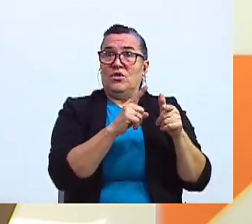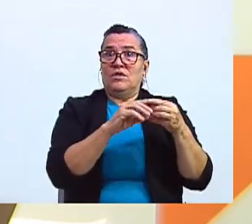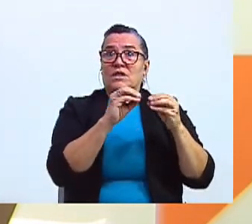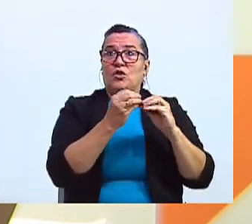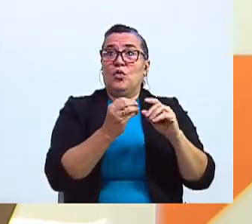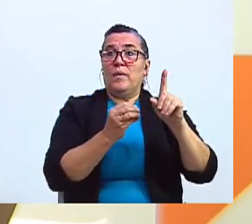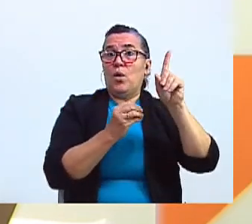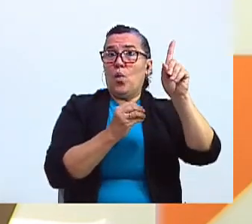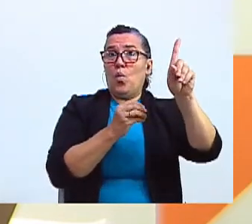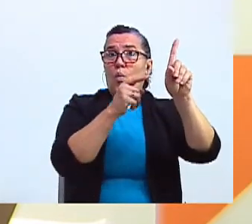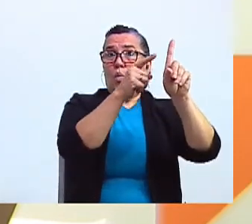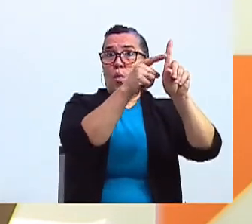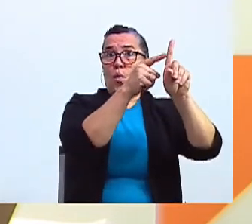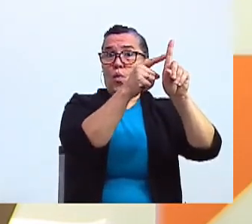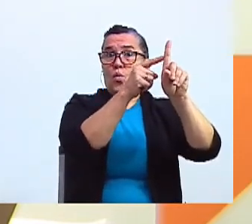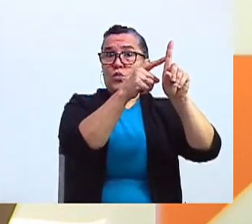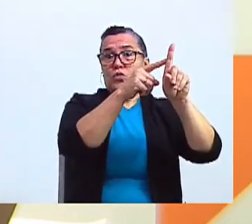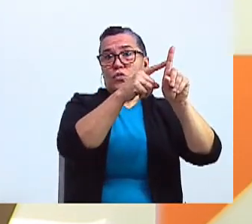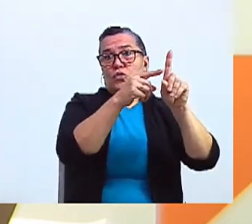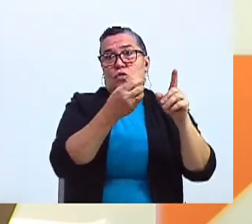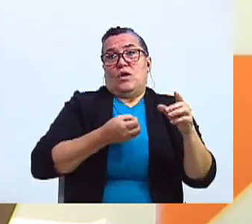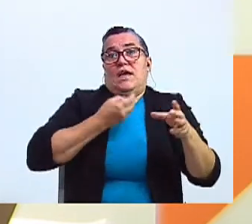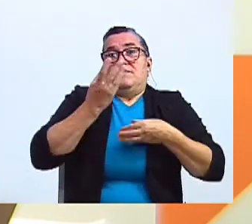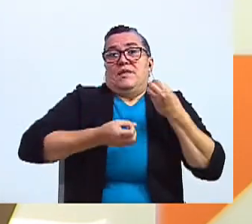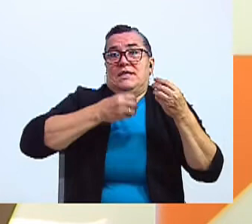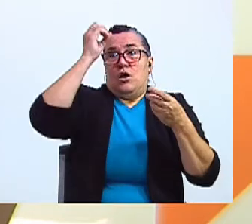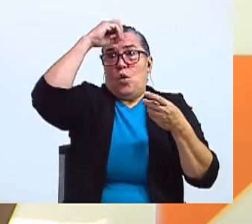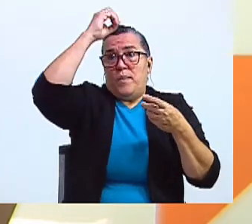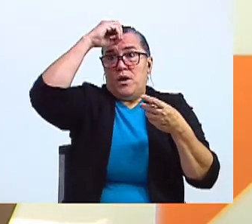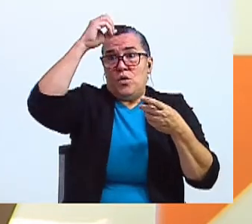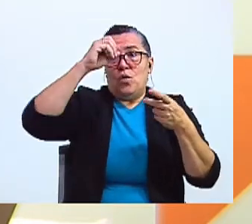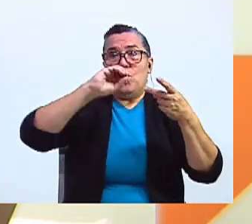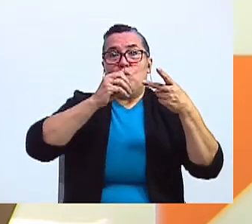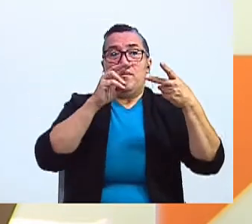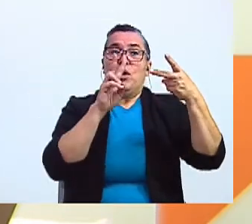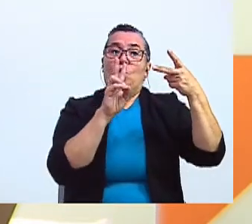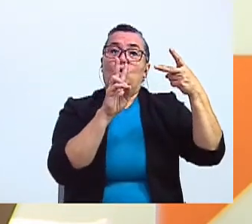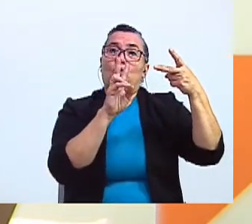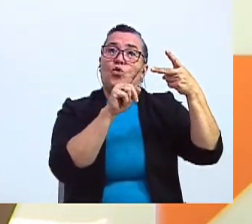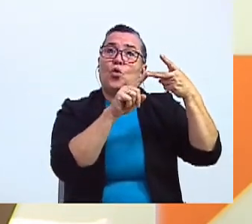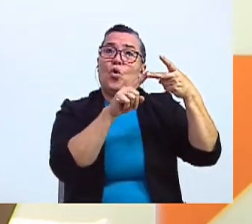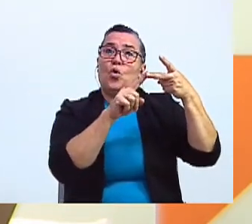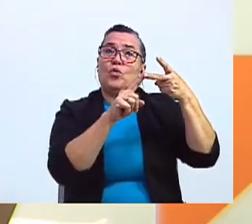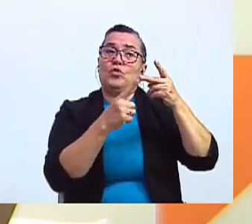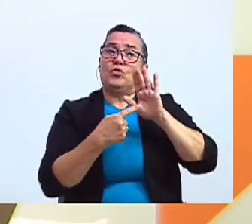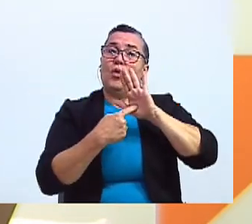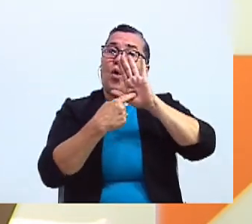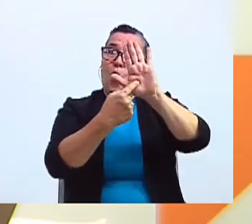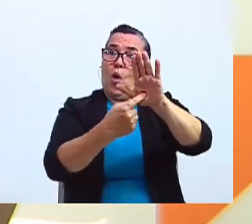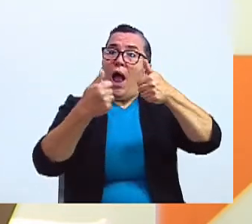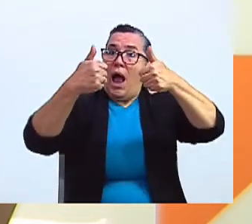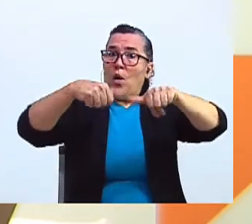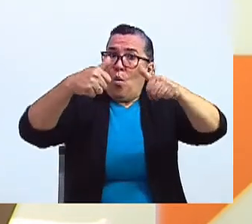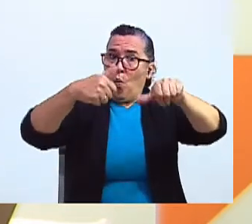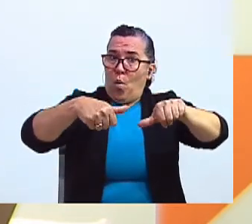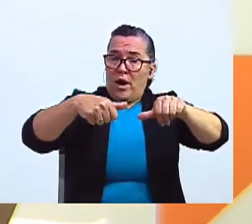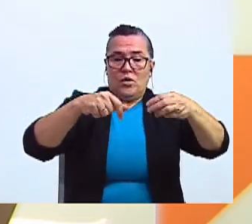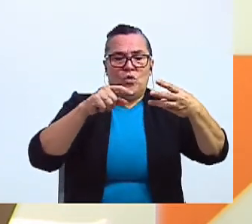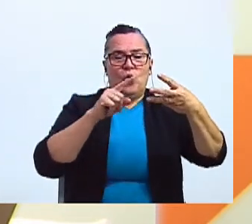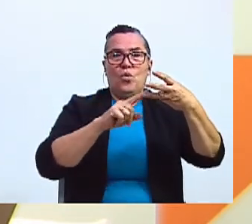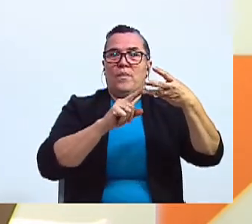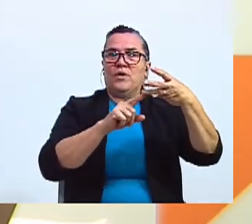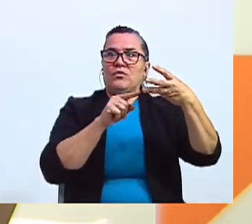1, express opinions. Number 2, show agreement. And